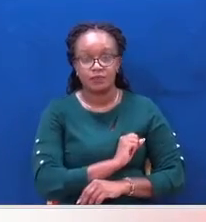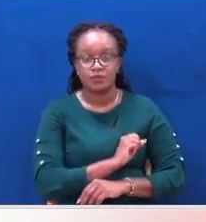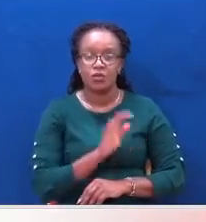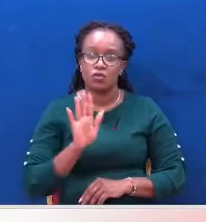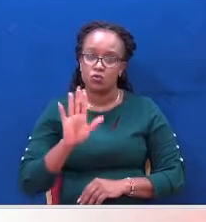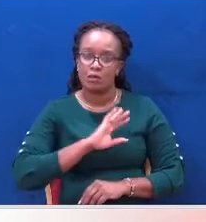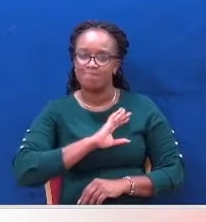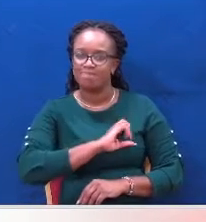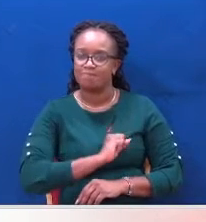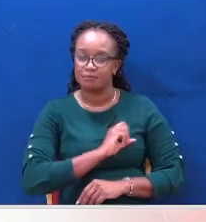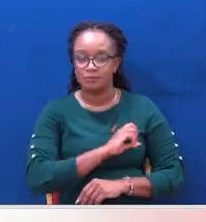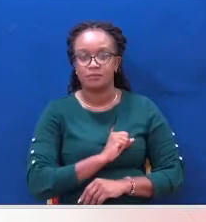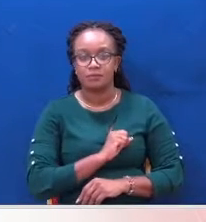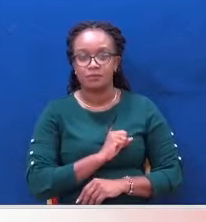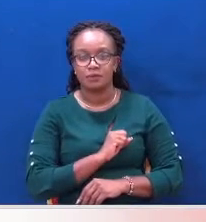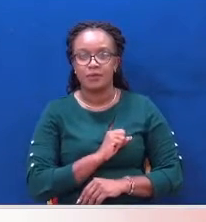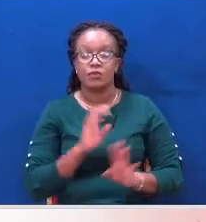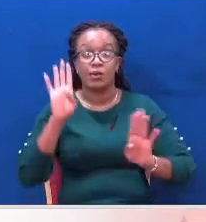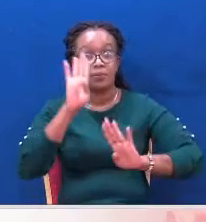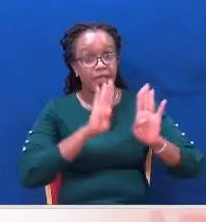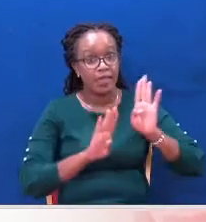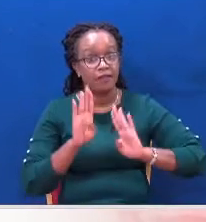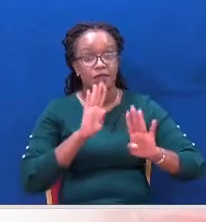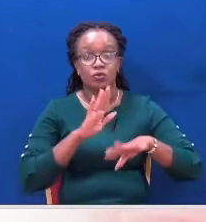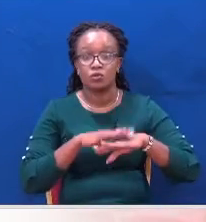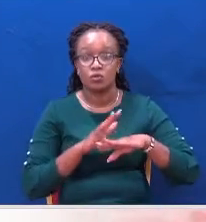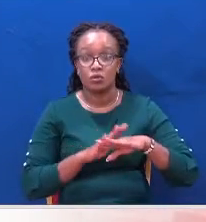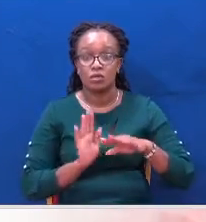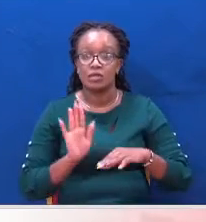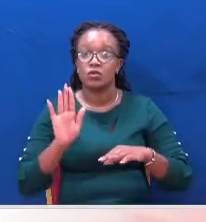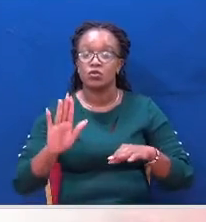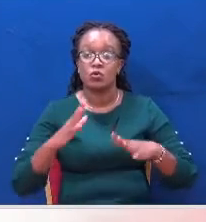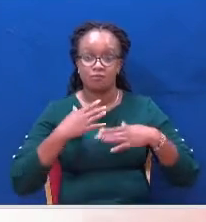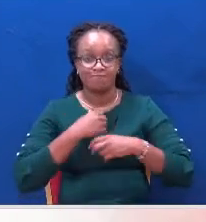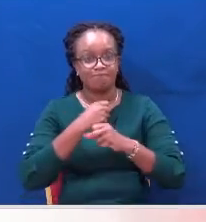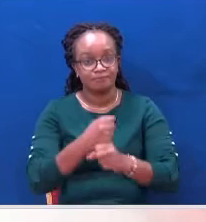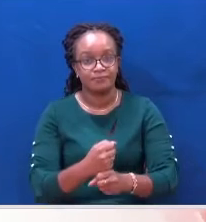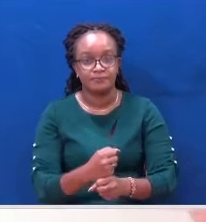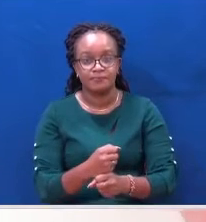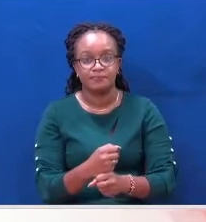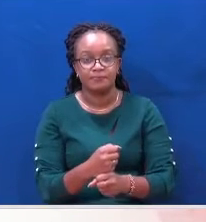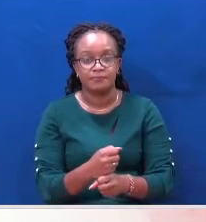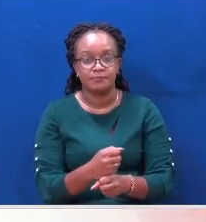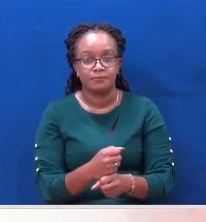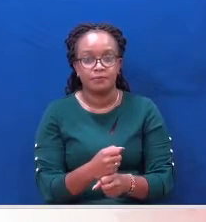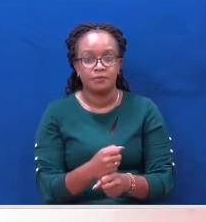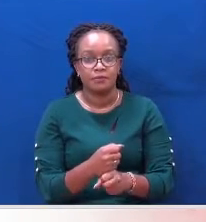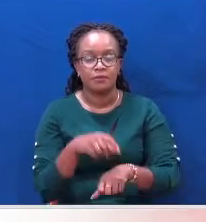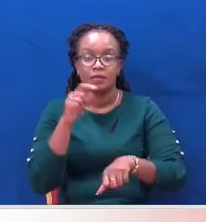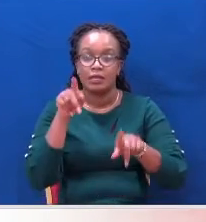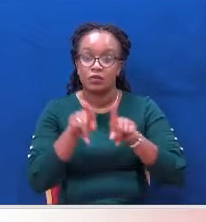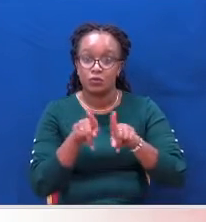endurance, your discipline, your courage, as you